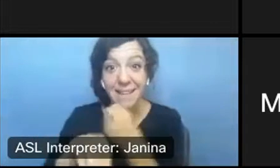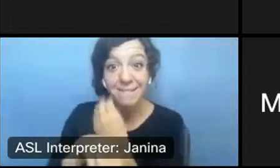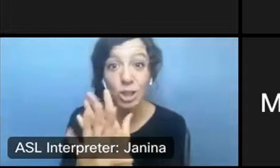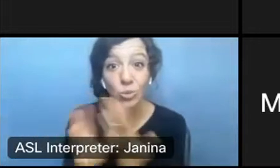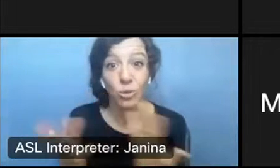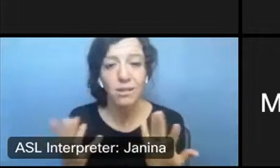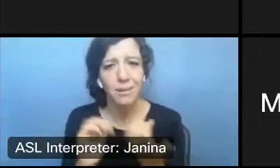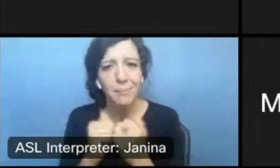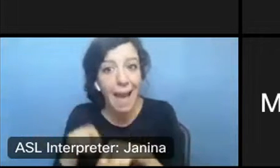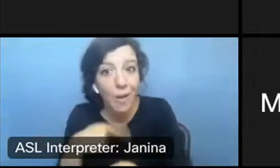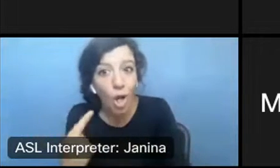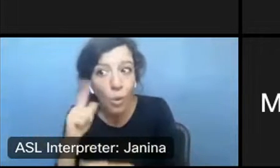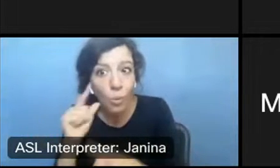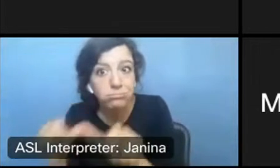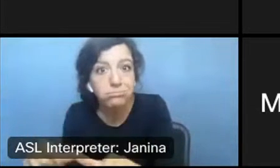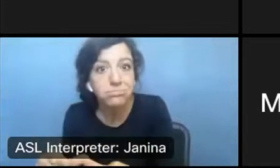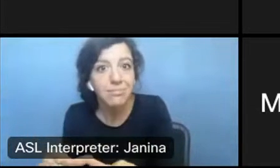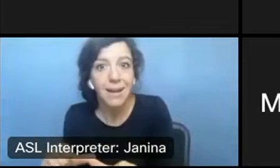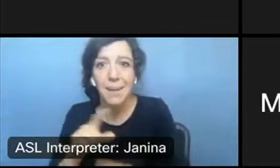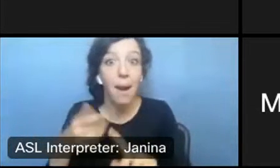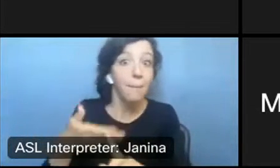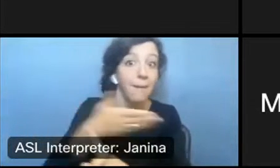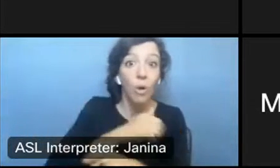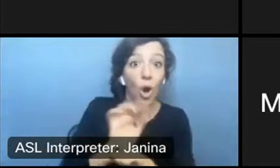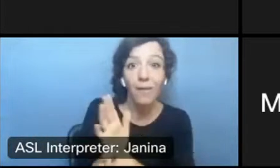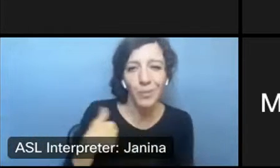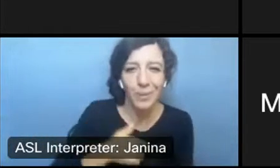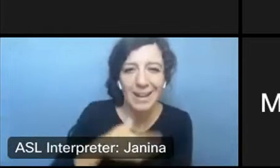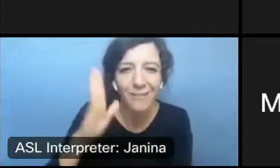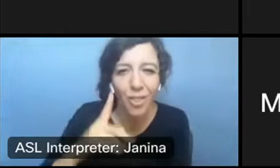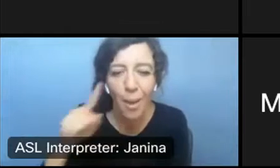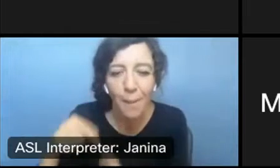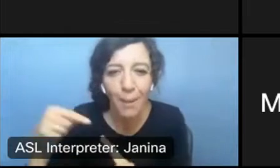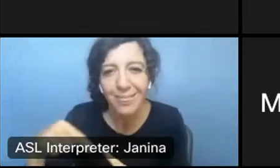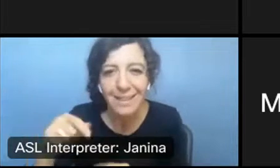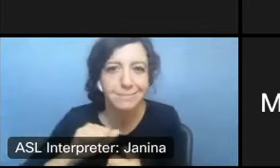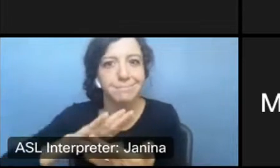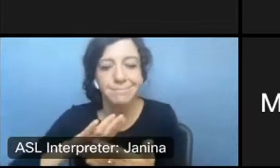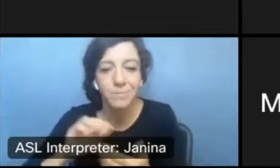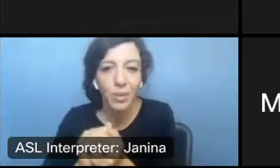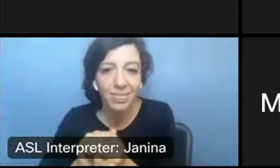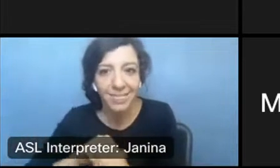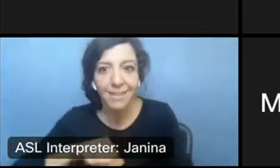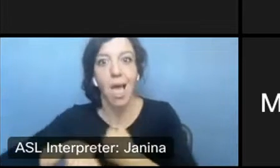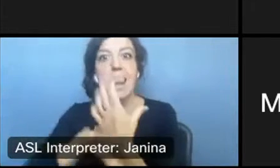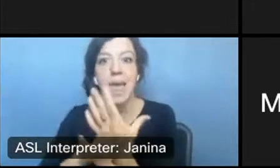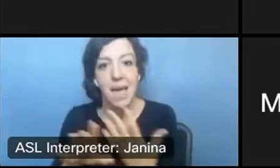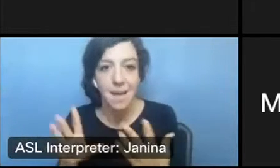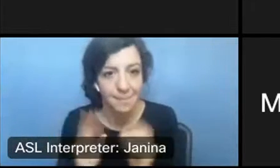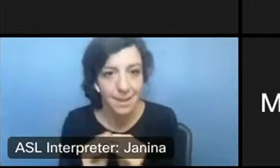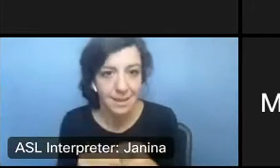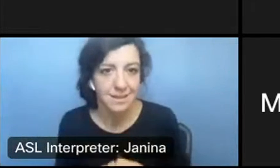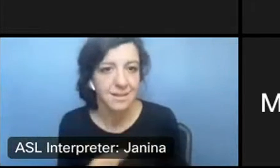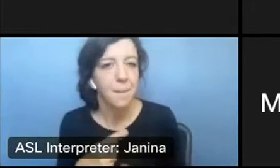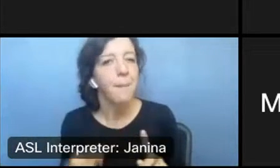it virtually like this. And this is something that we would have never thought of doing before, per se. And so again, it just speaks,